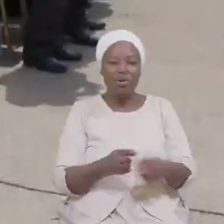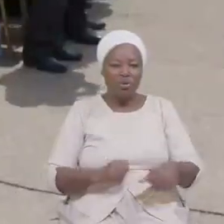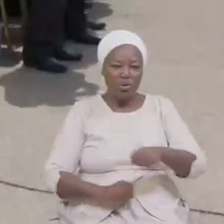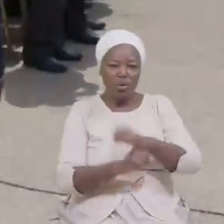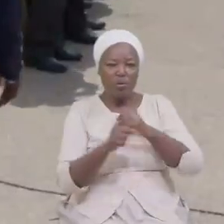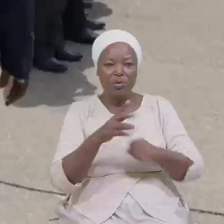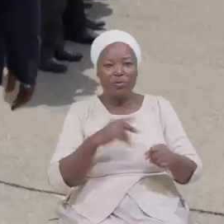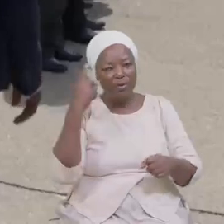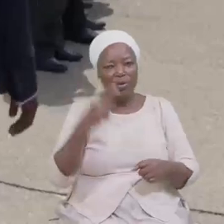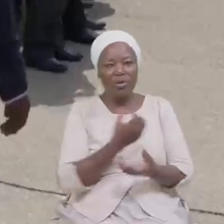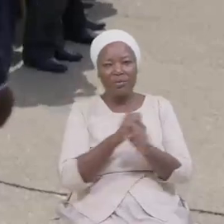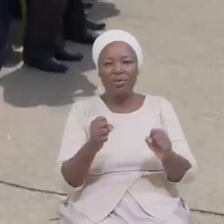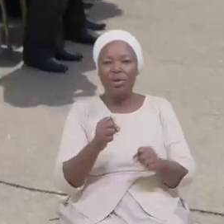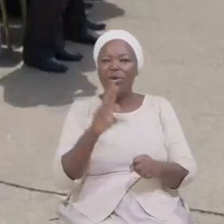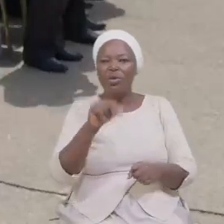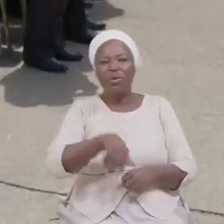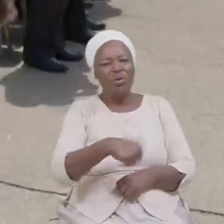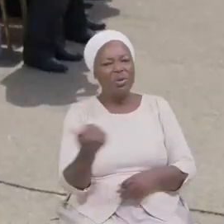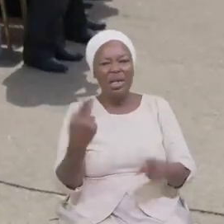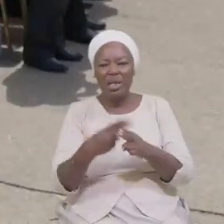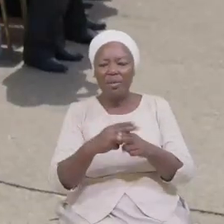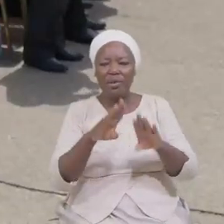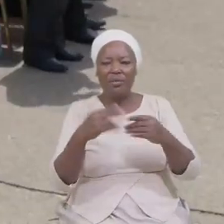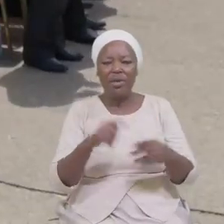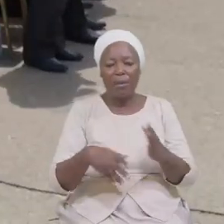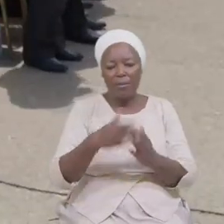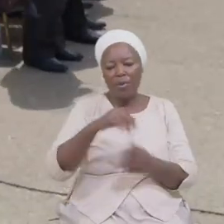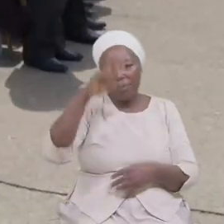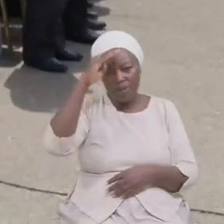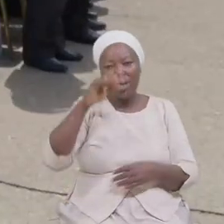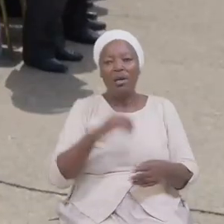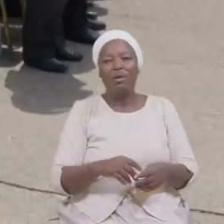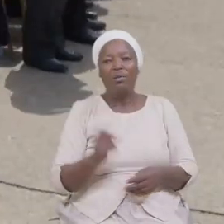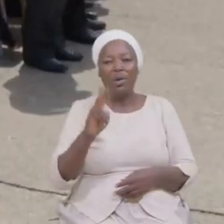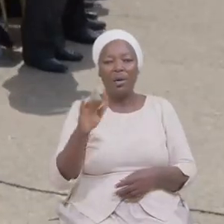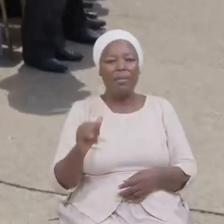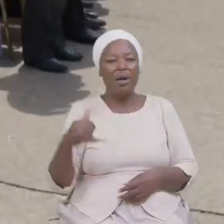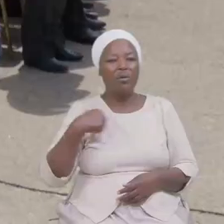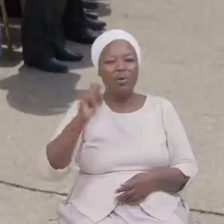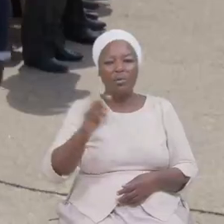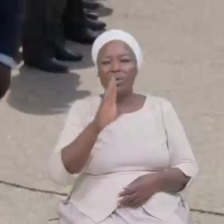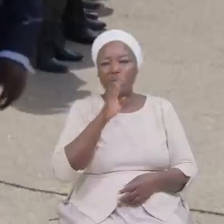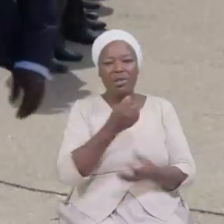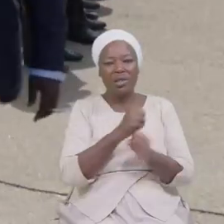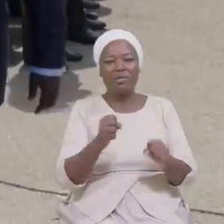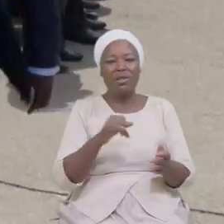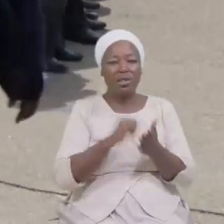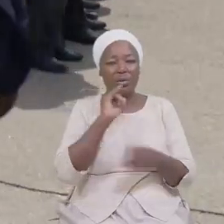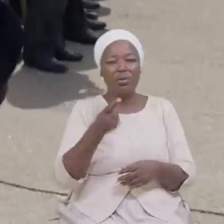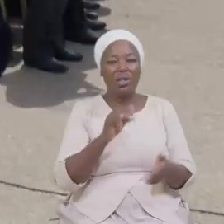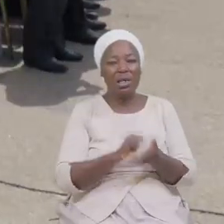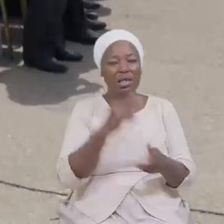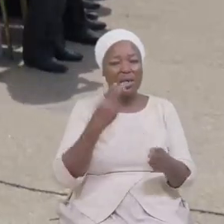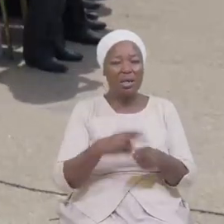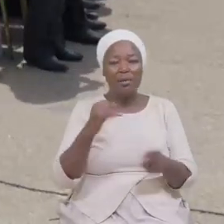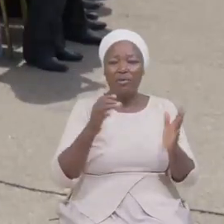no other name given among men whereby we must be saved. It's only the name of Jesus. If you go out here,